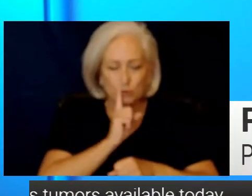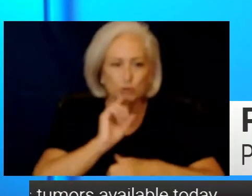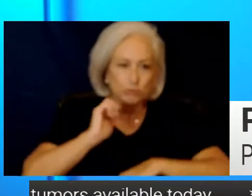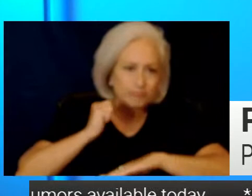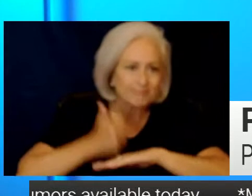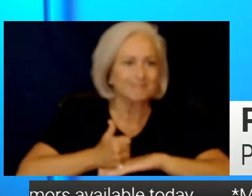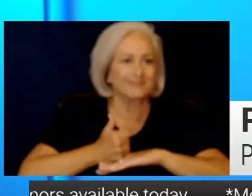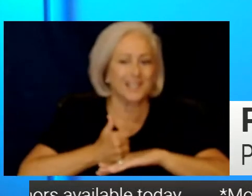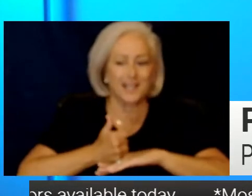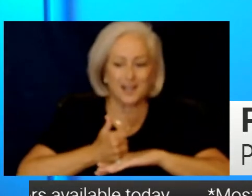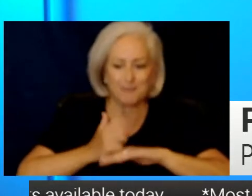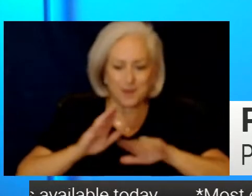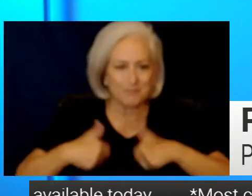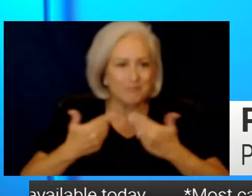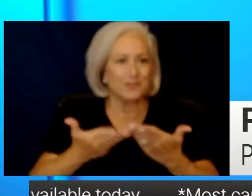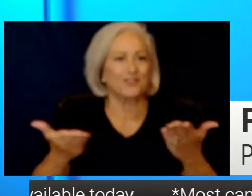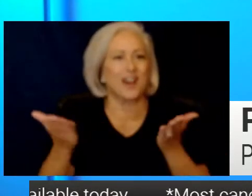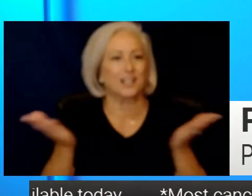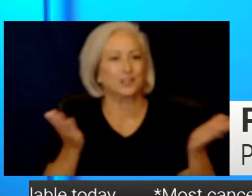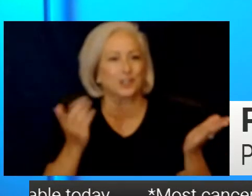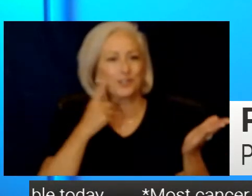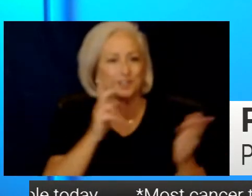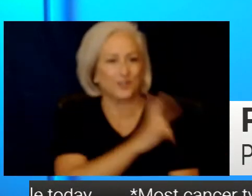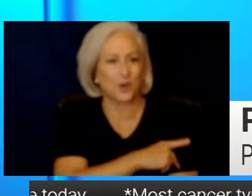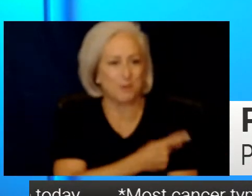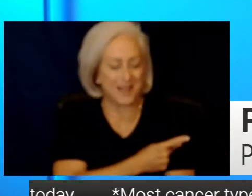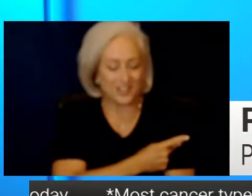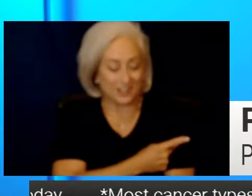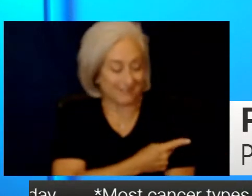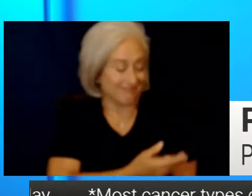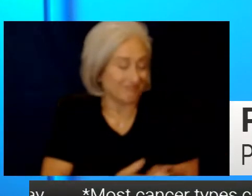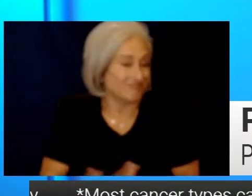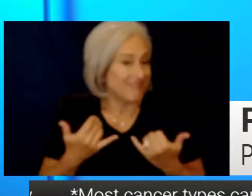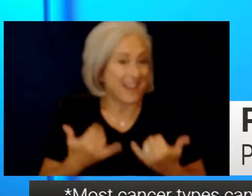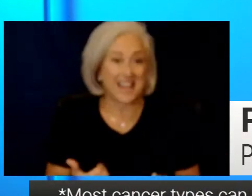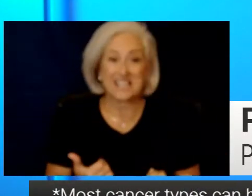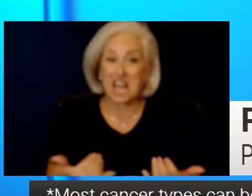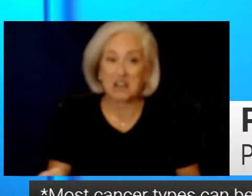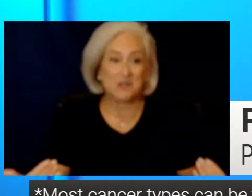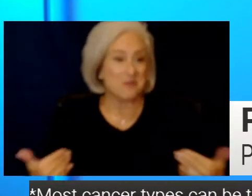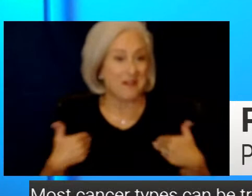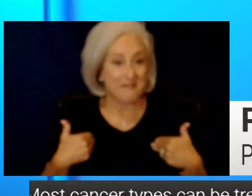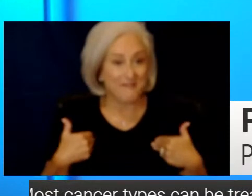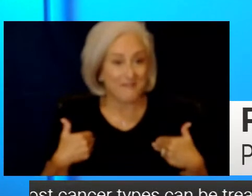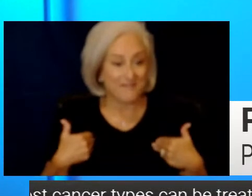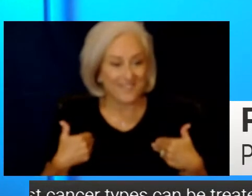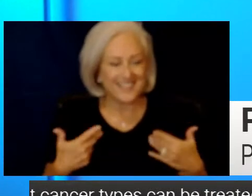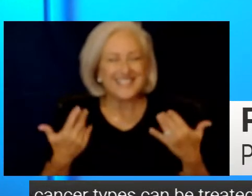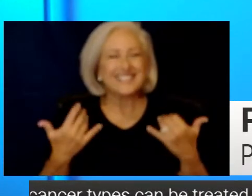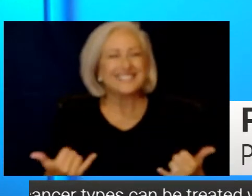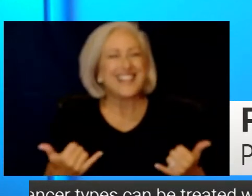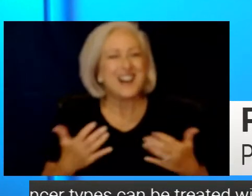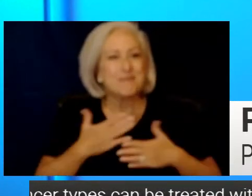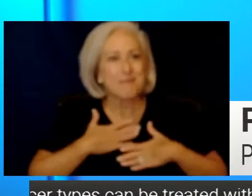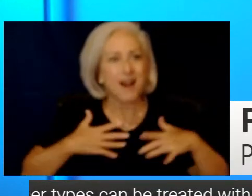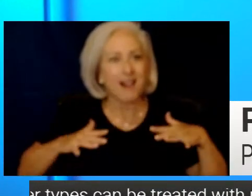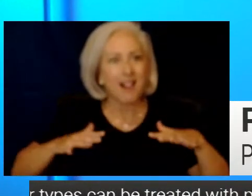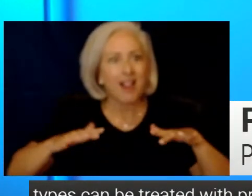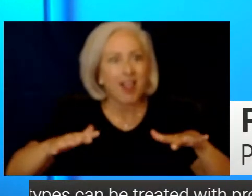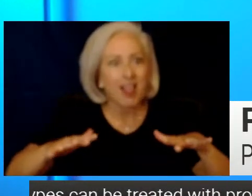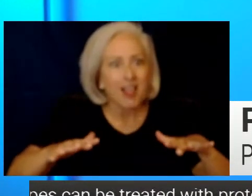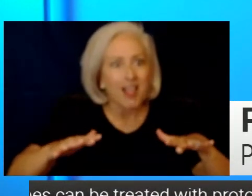offered to patients. And now that it's here, I would say that my anxiety level has come down just a little bit as